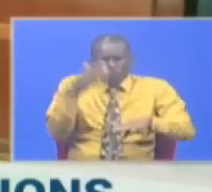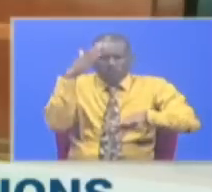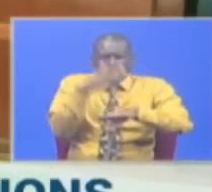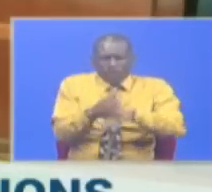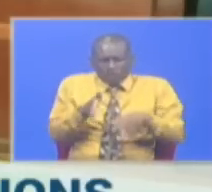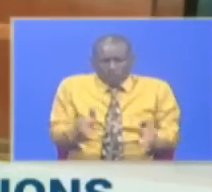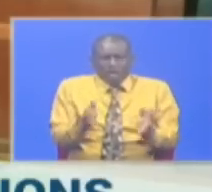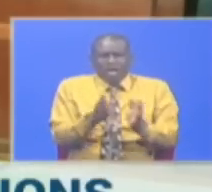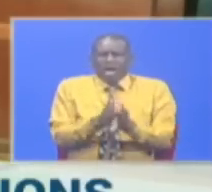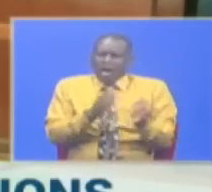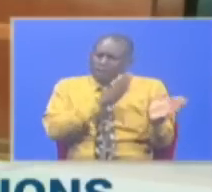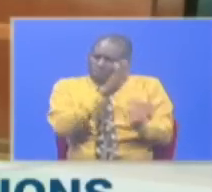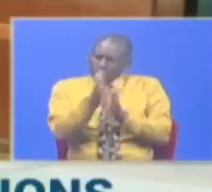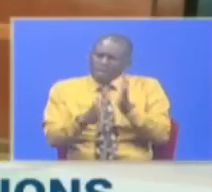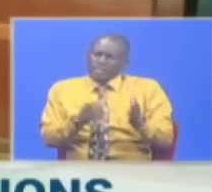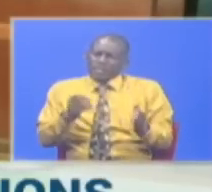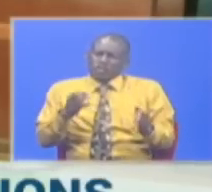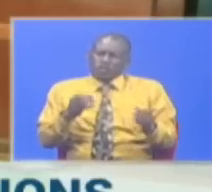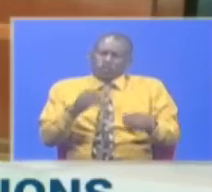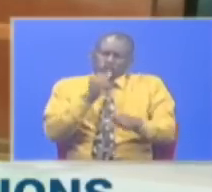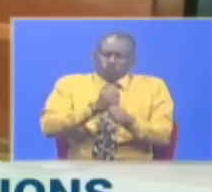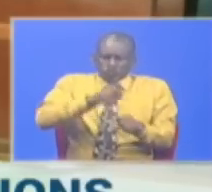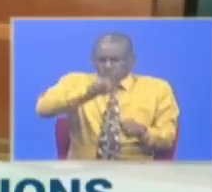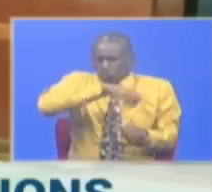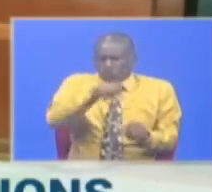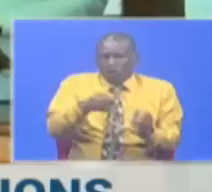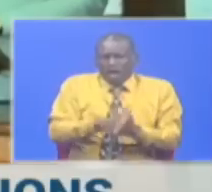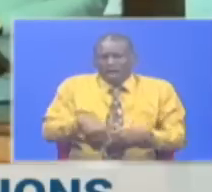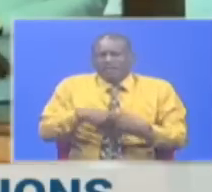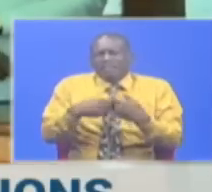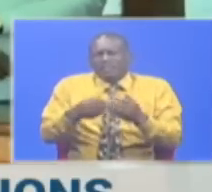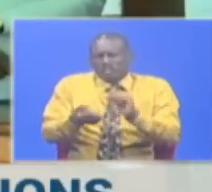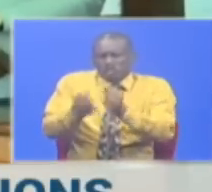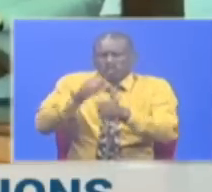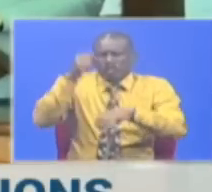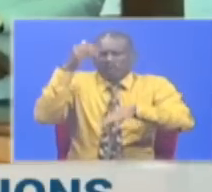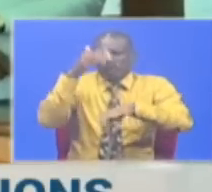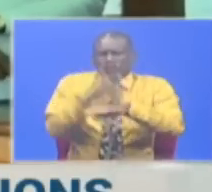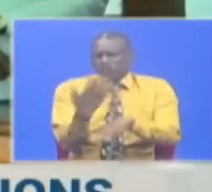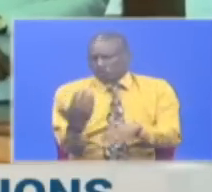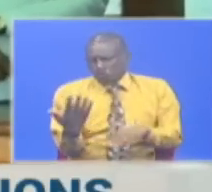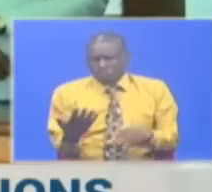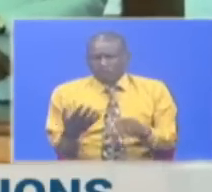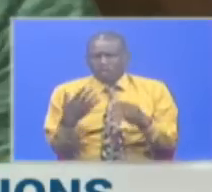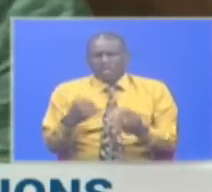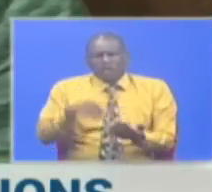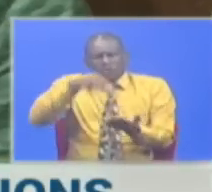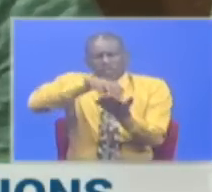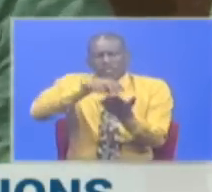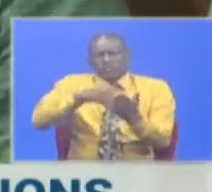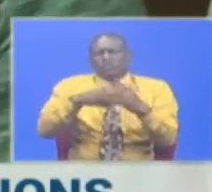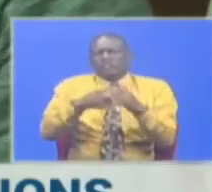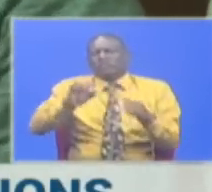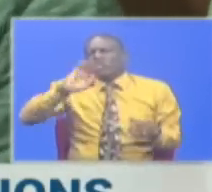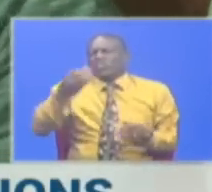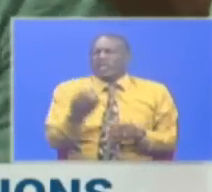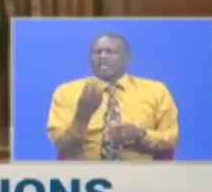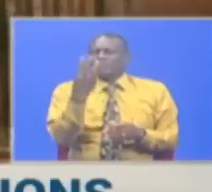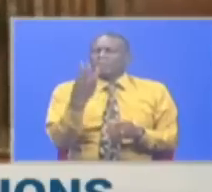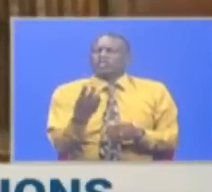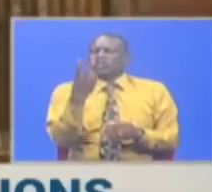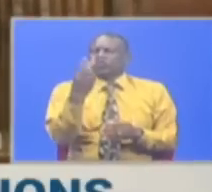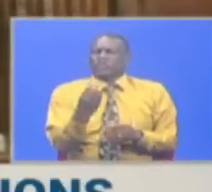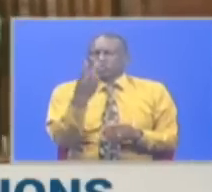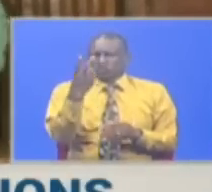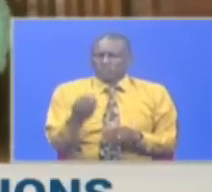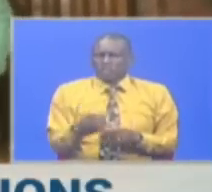to commit a felony and uttering a false document. The pretrial hearing is set for 3rd March 2020.